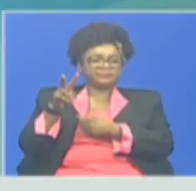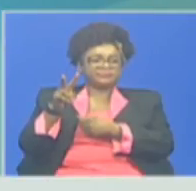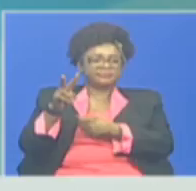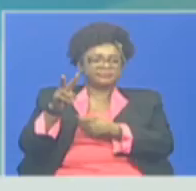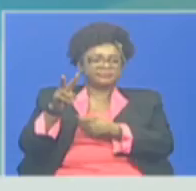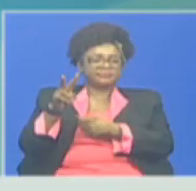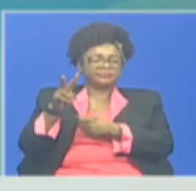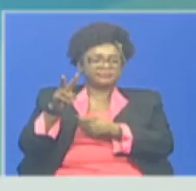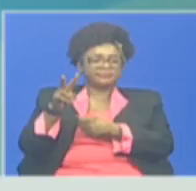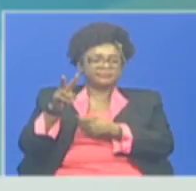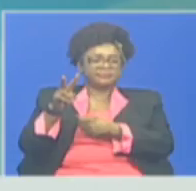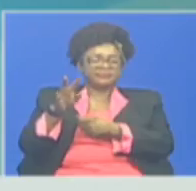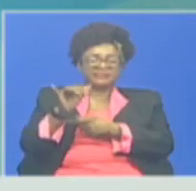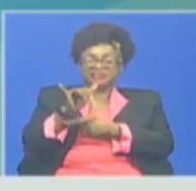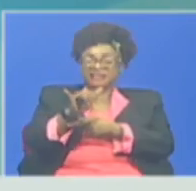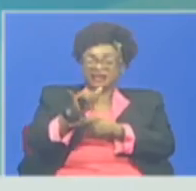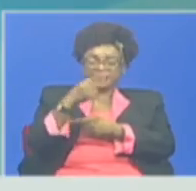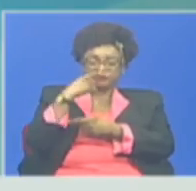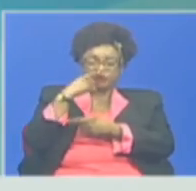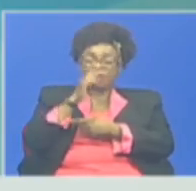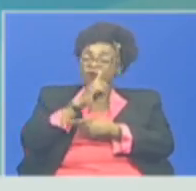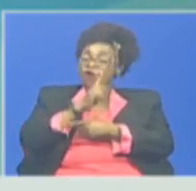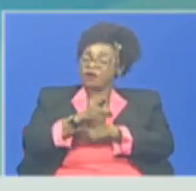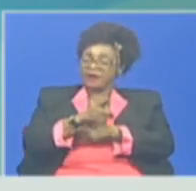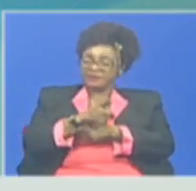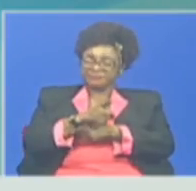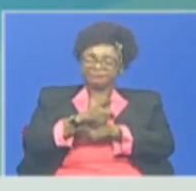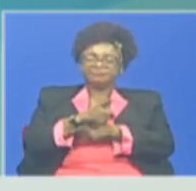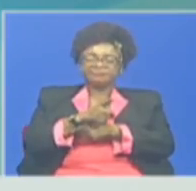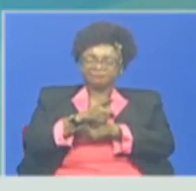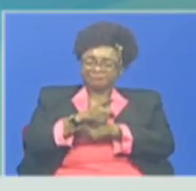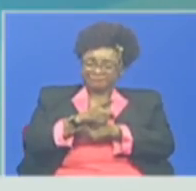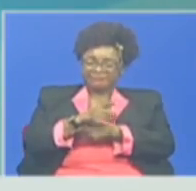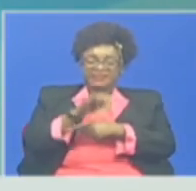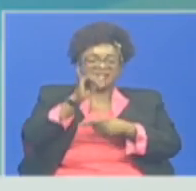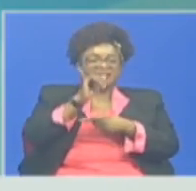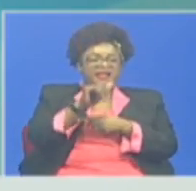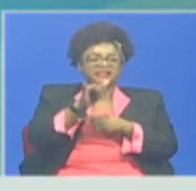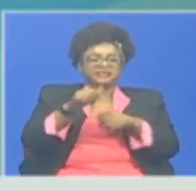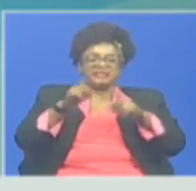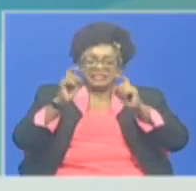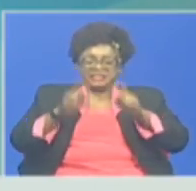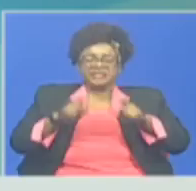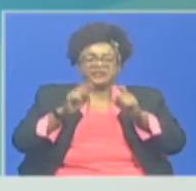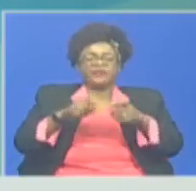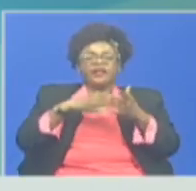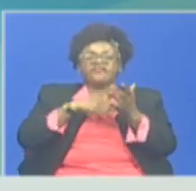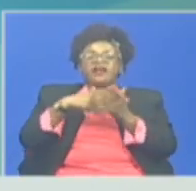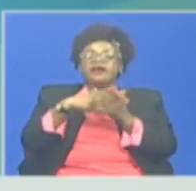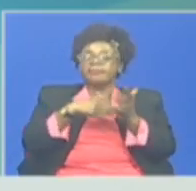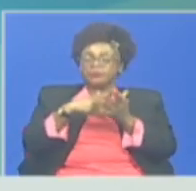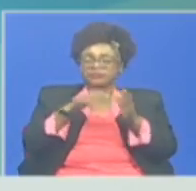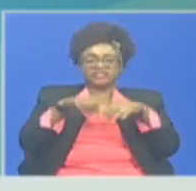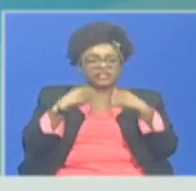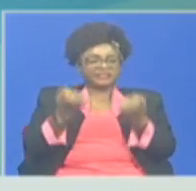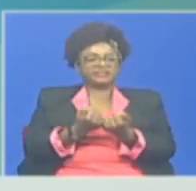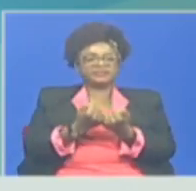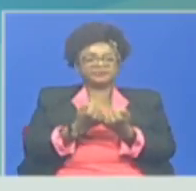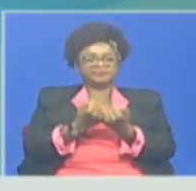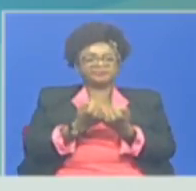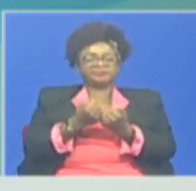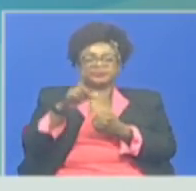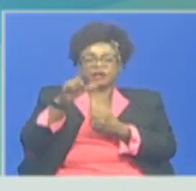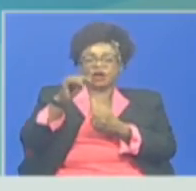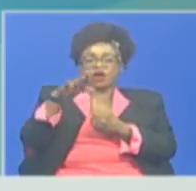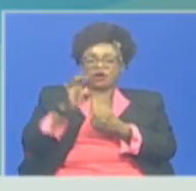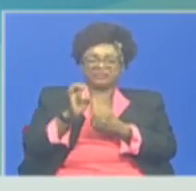The stay-at-home directive is perhaps one of the drivers for the need for aid for the vulnerable in society. Lois, not